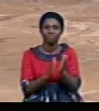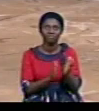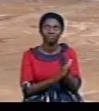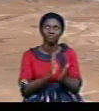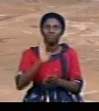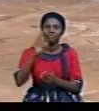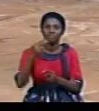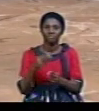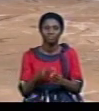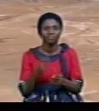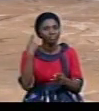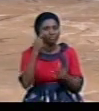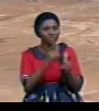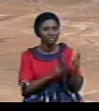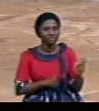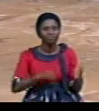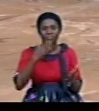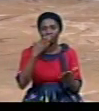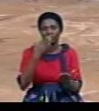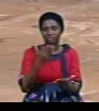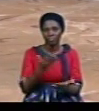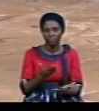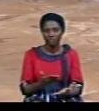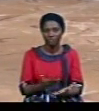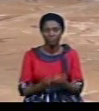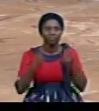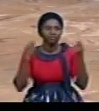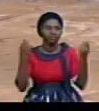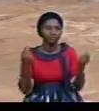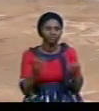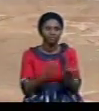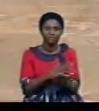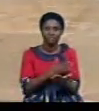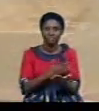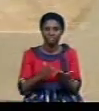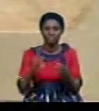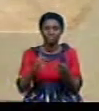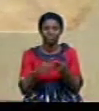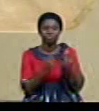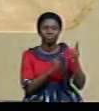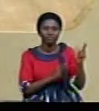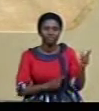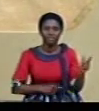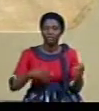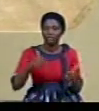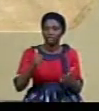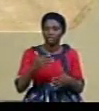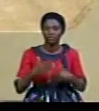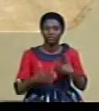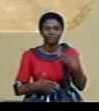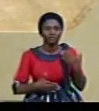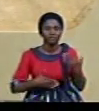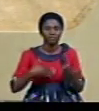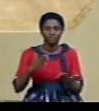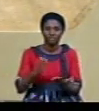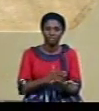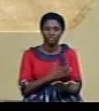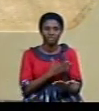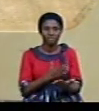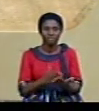for the Lord is good Allelujah sing unto the Lord a joyful